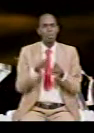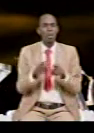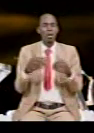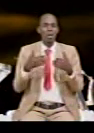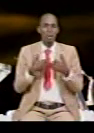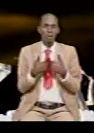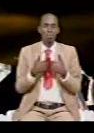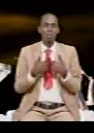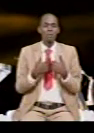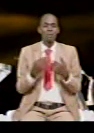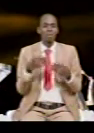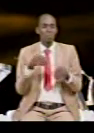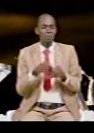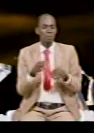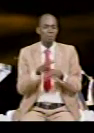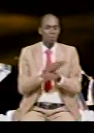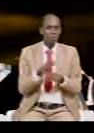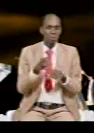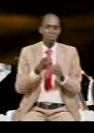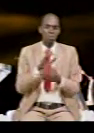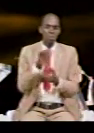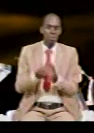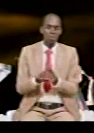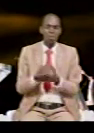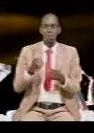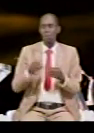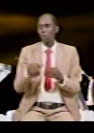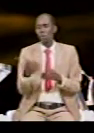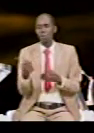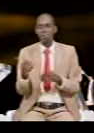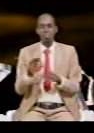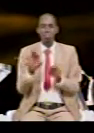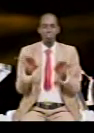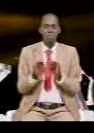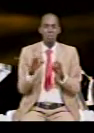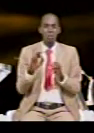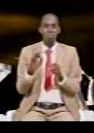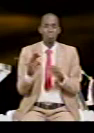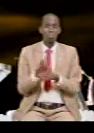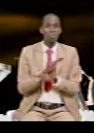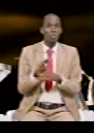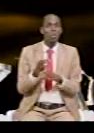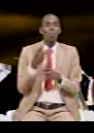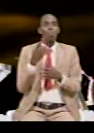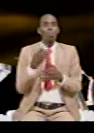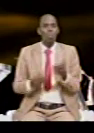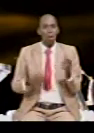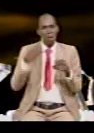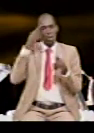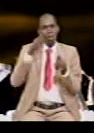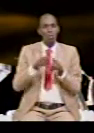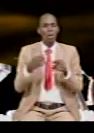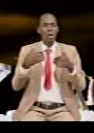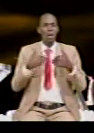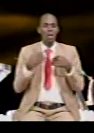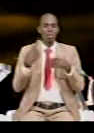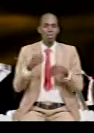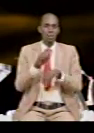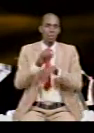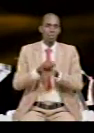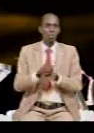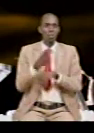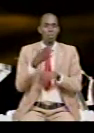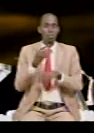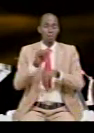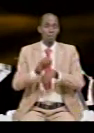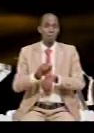of business agreement, what agreement hath the temple of God with idols? For ye are